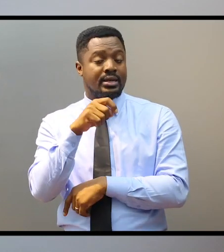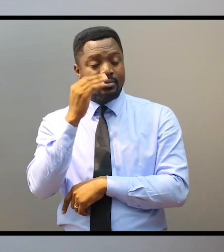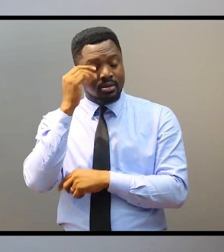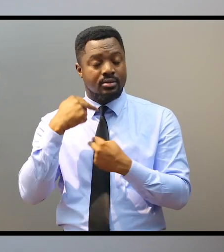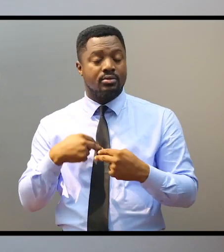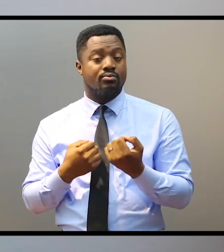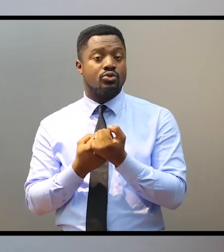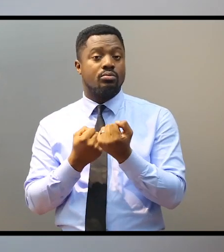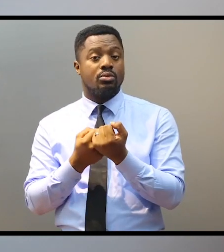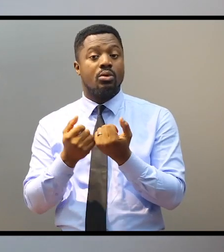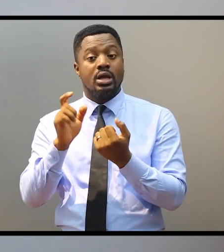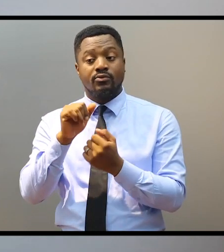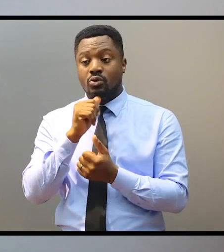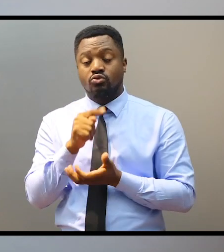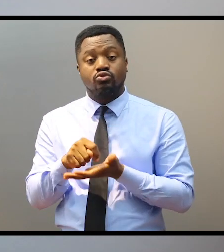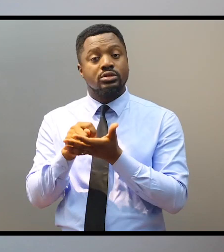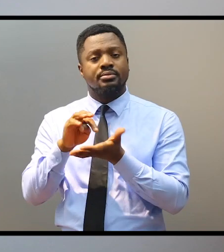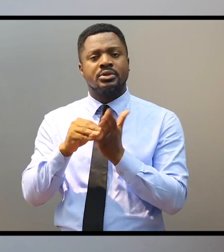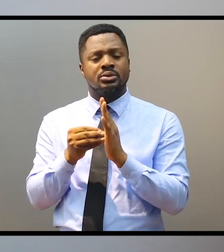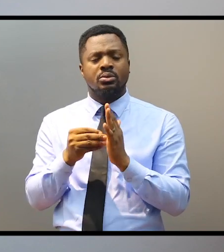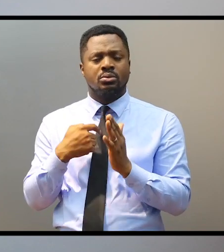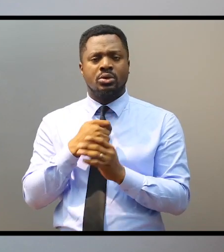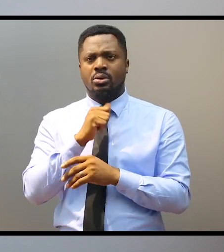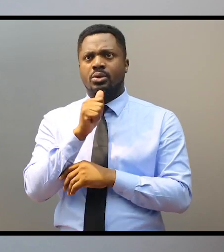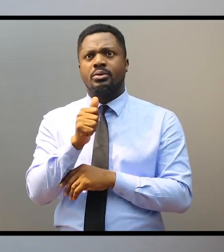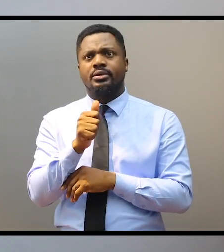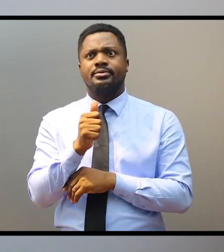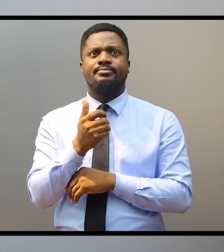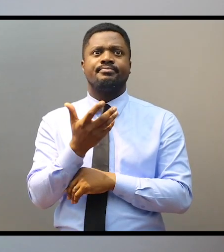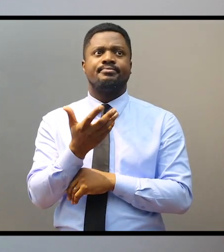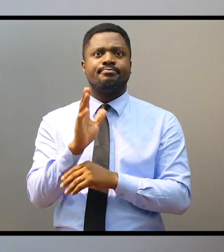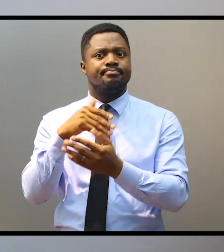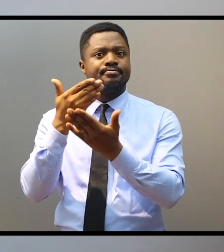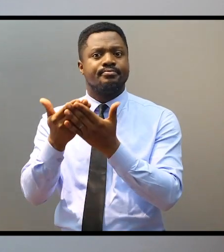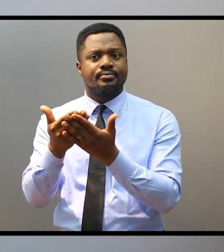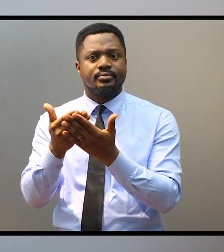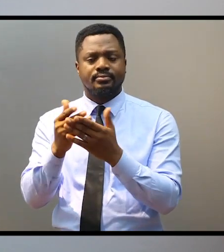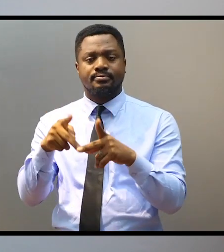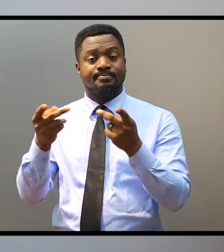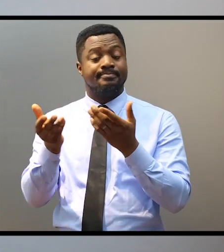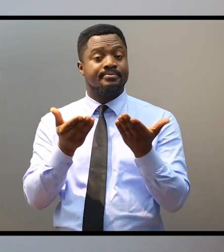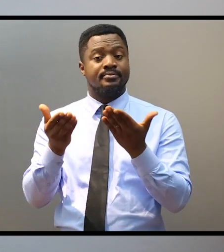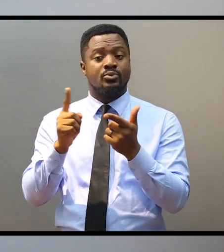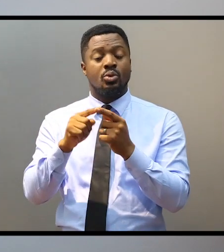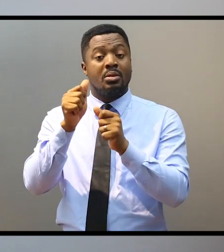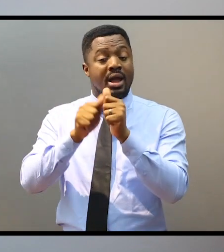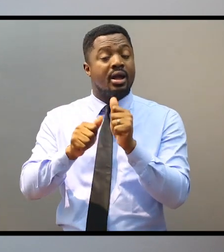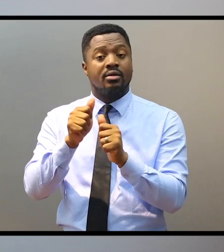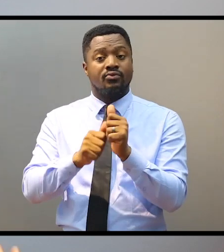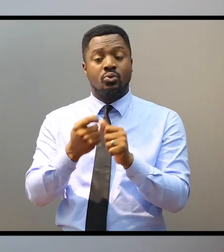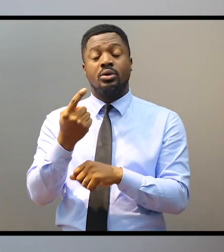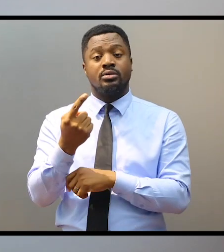health interventions. And therefore, if they are not treated, then that means we are not, reaching out or providing services